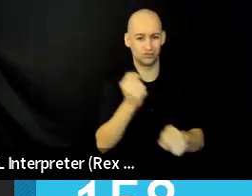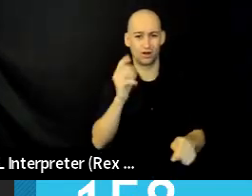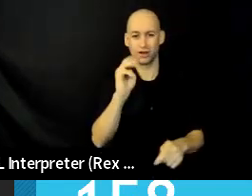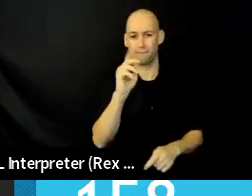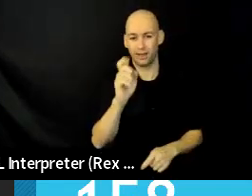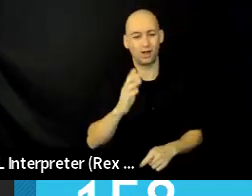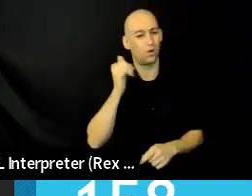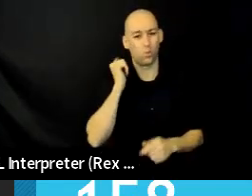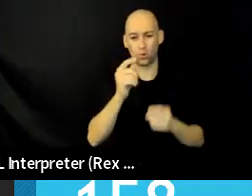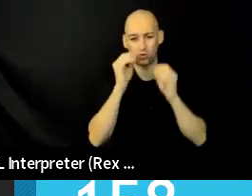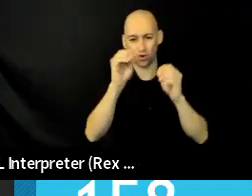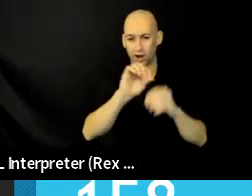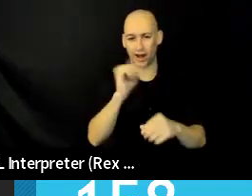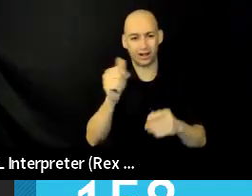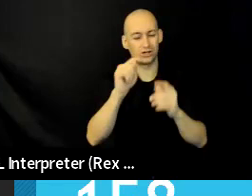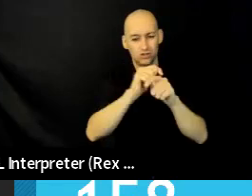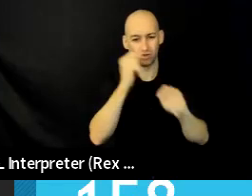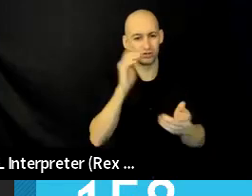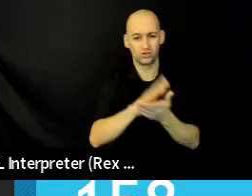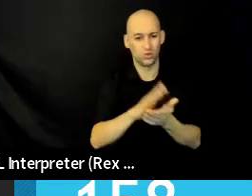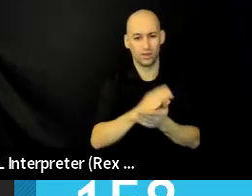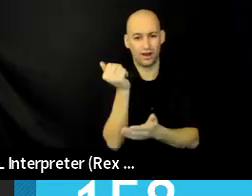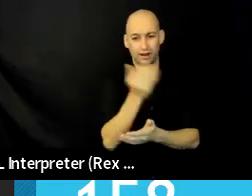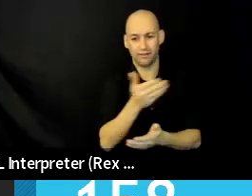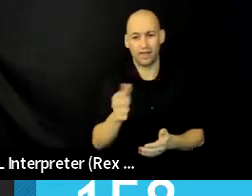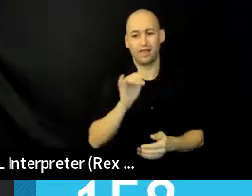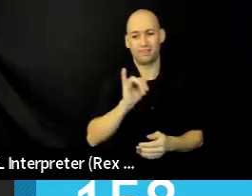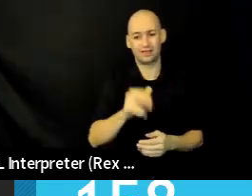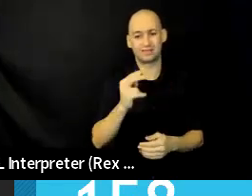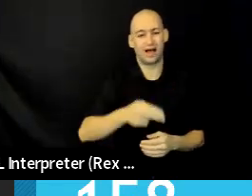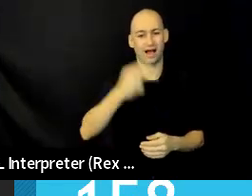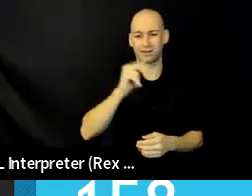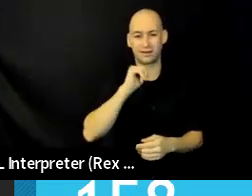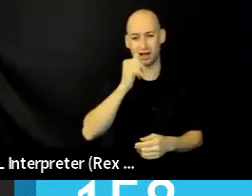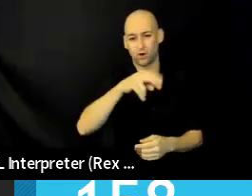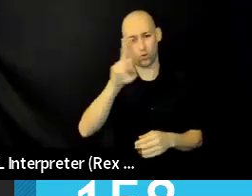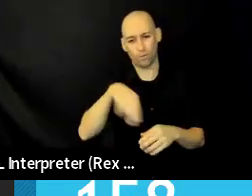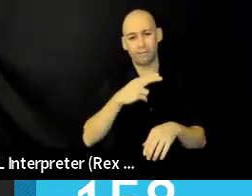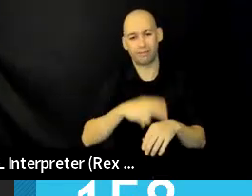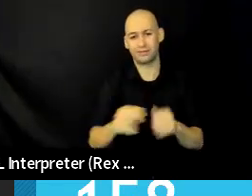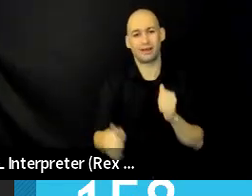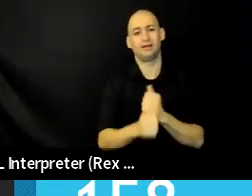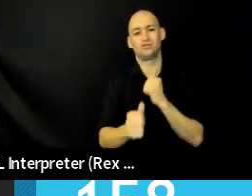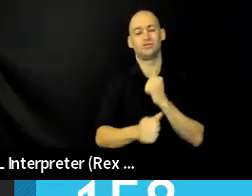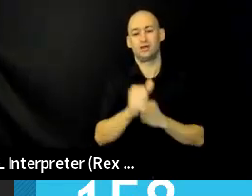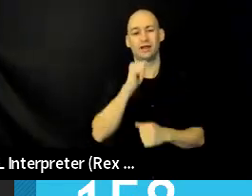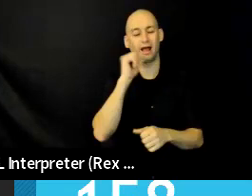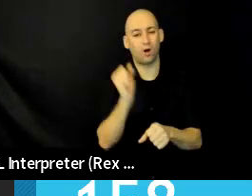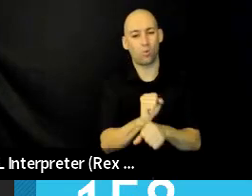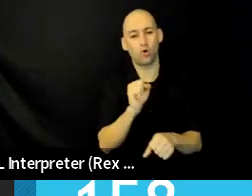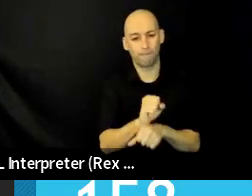in any truck schools or anything else. That is a highly unusual, dangerous,